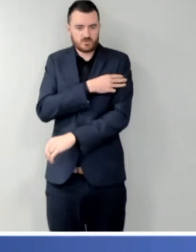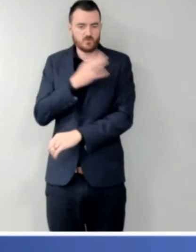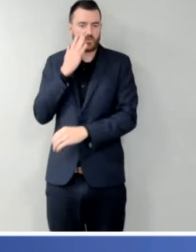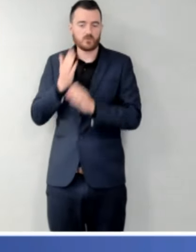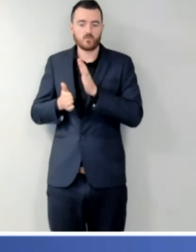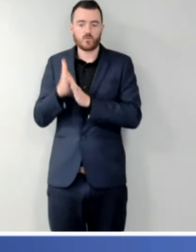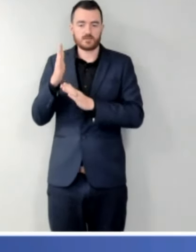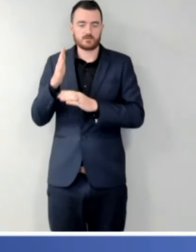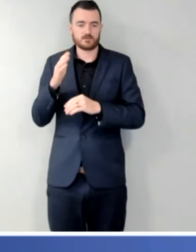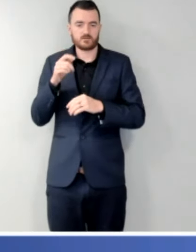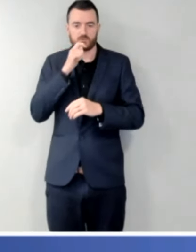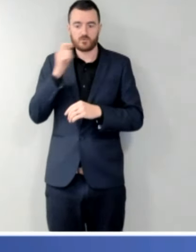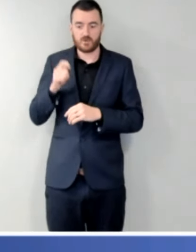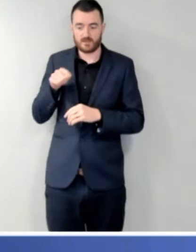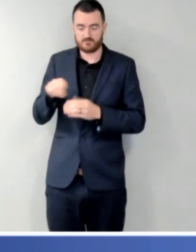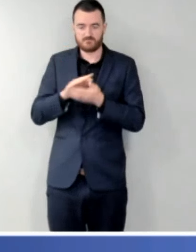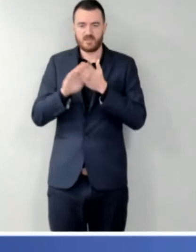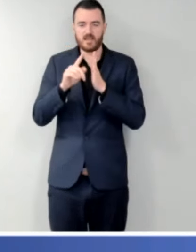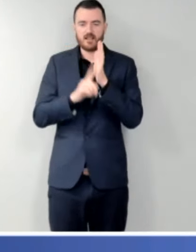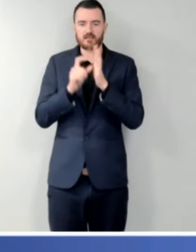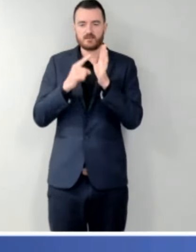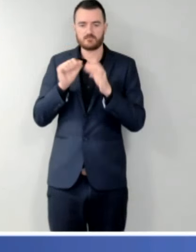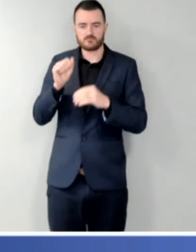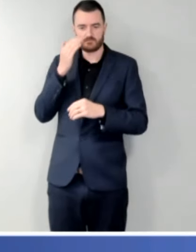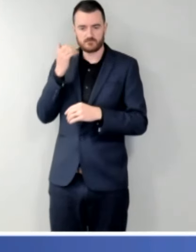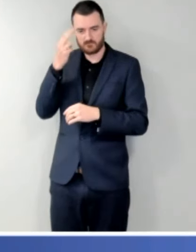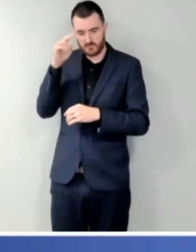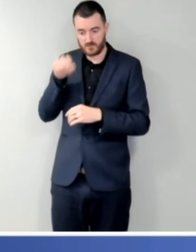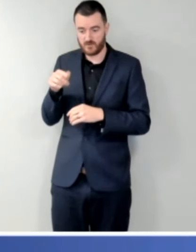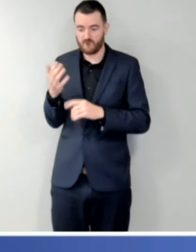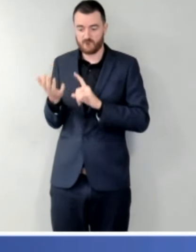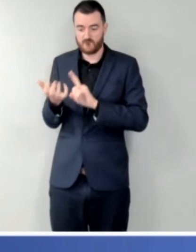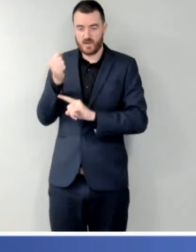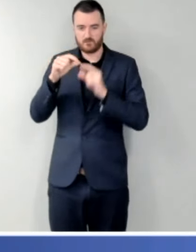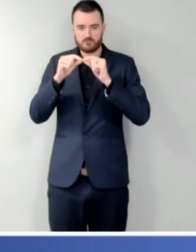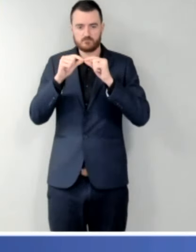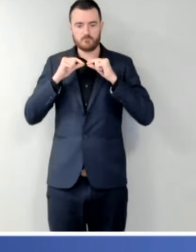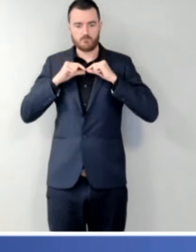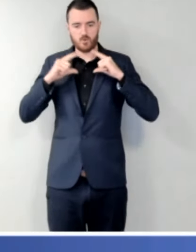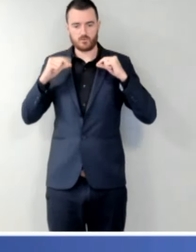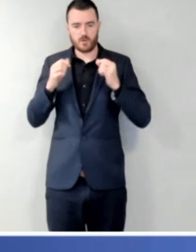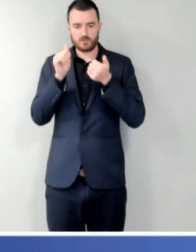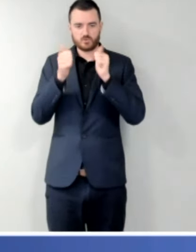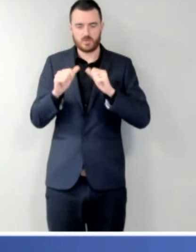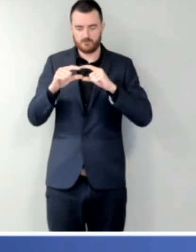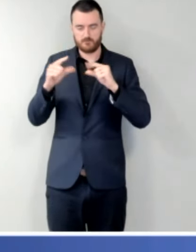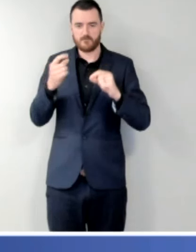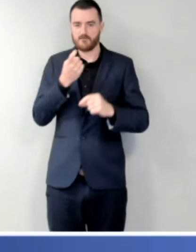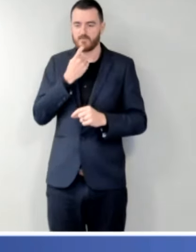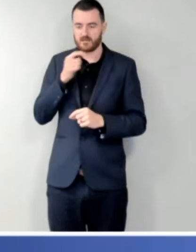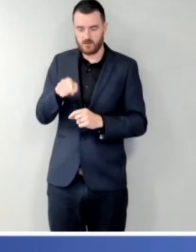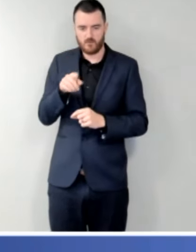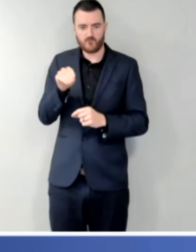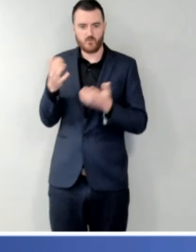identify bow-type shaped fragments had damaged the plane, which pointed to a BUK